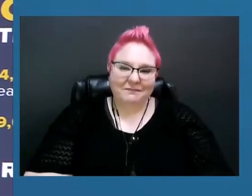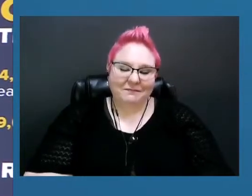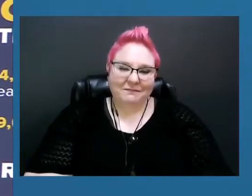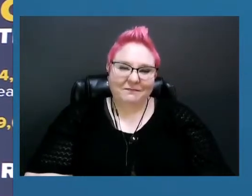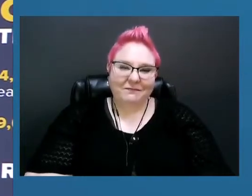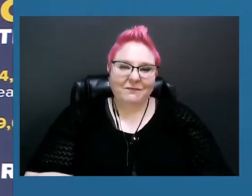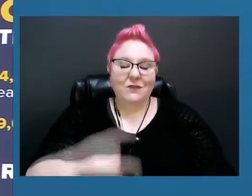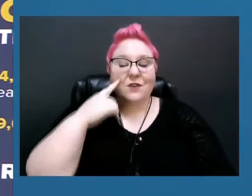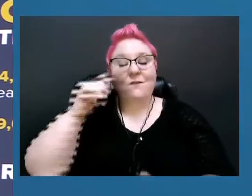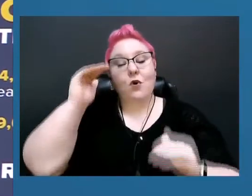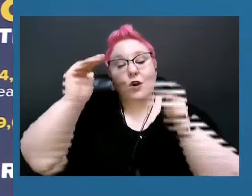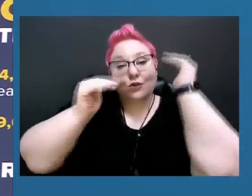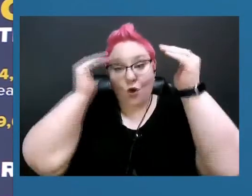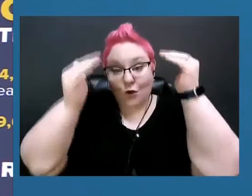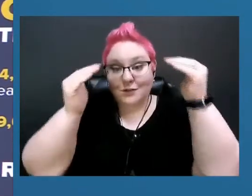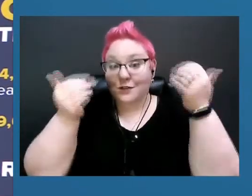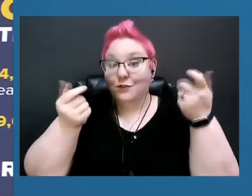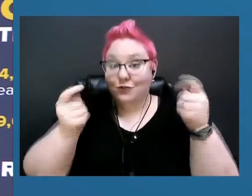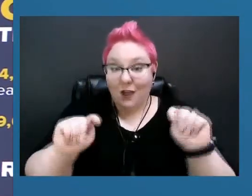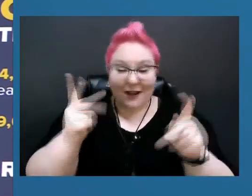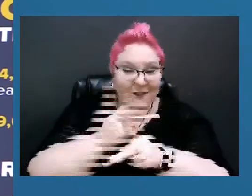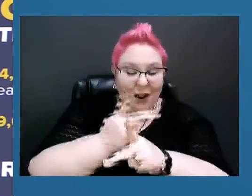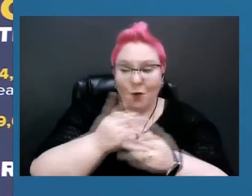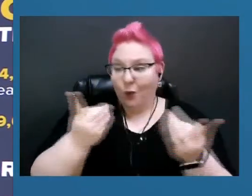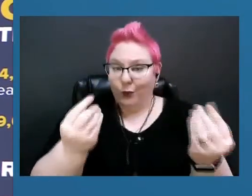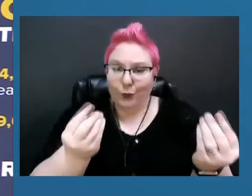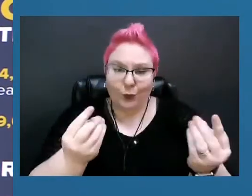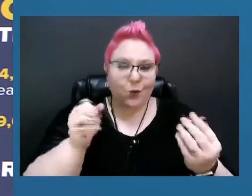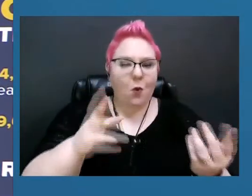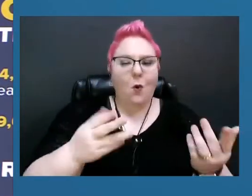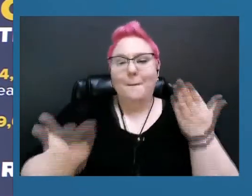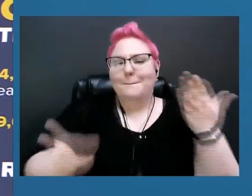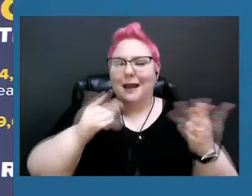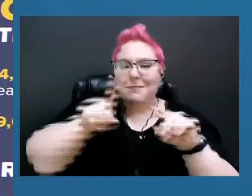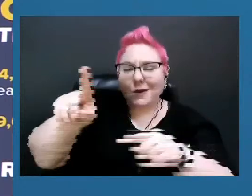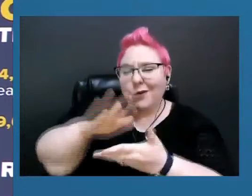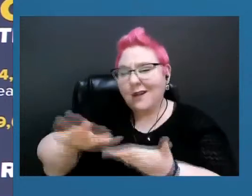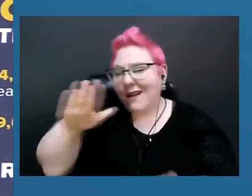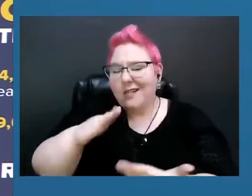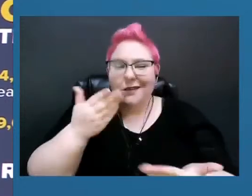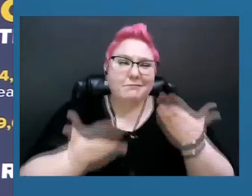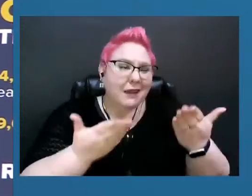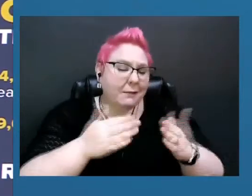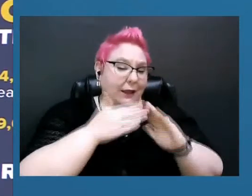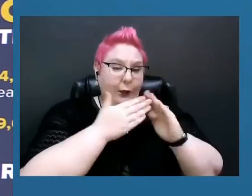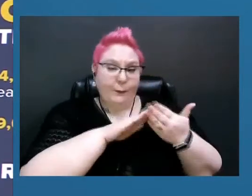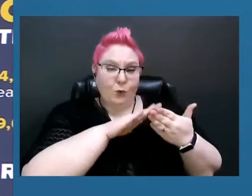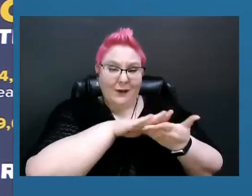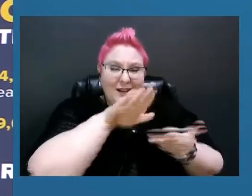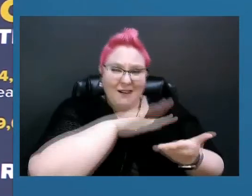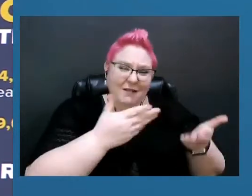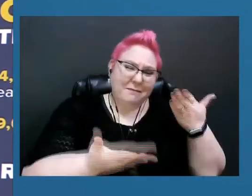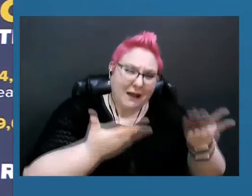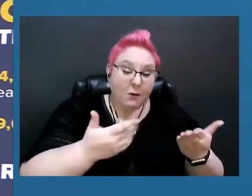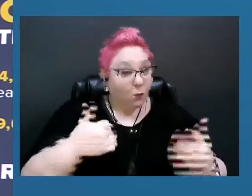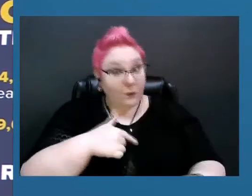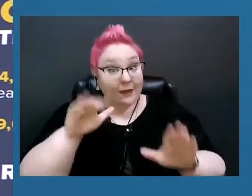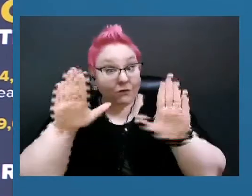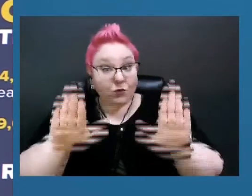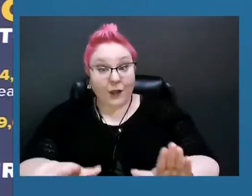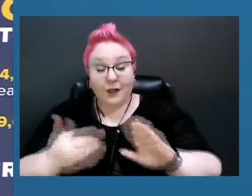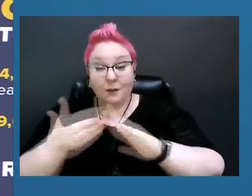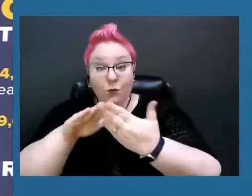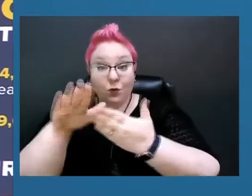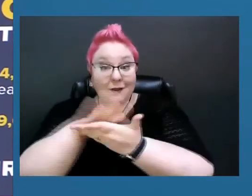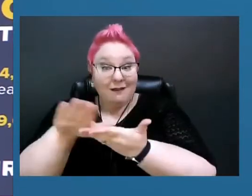for adults who are still trying to figure out what they want to do, or they thought about going to college or community college, we have great community colleges up here. Thought about it, but it's